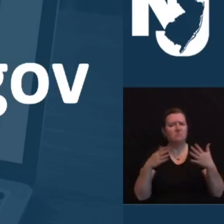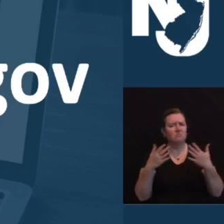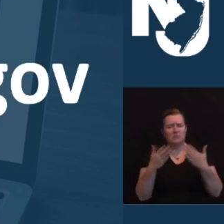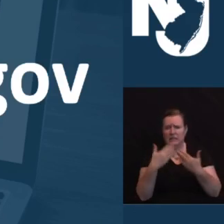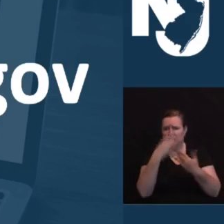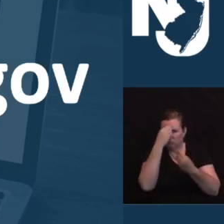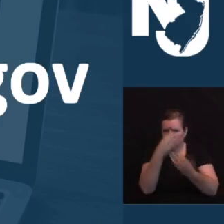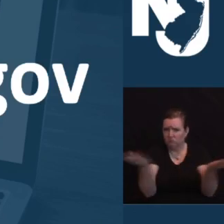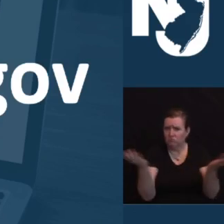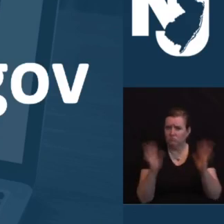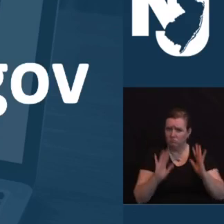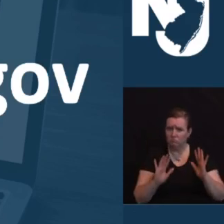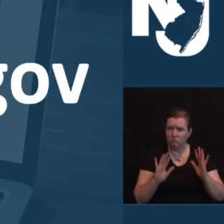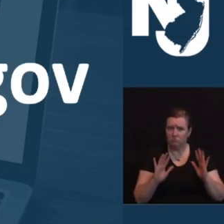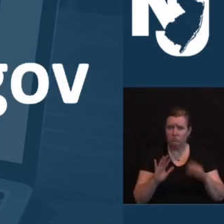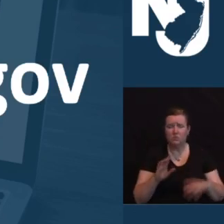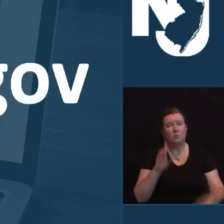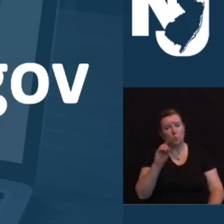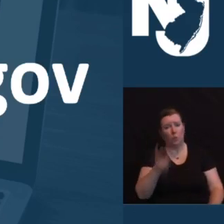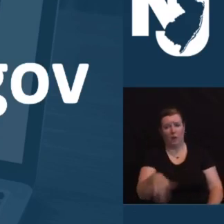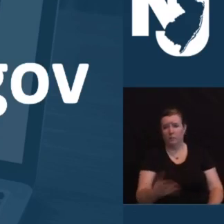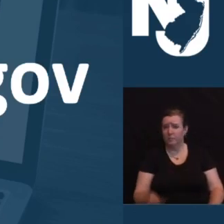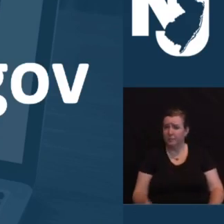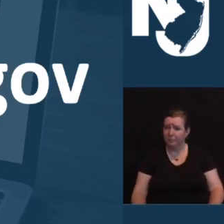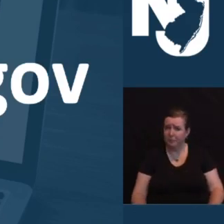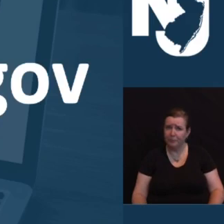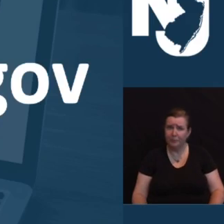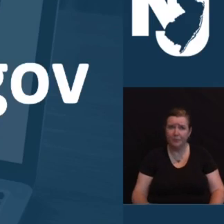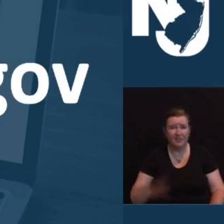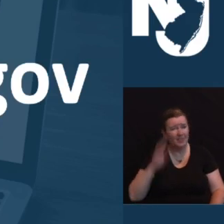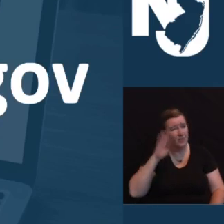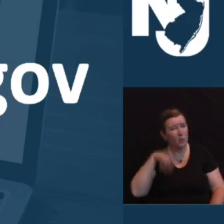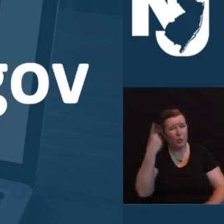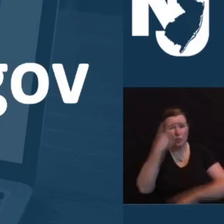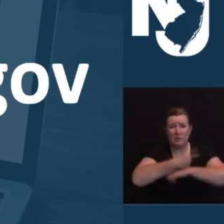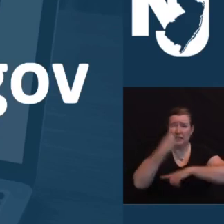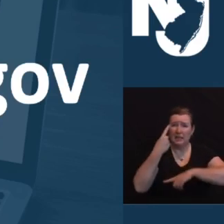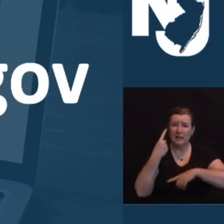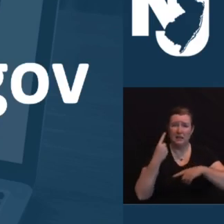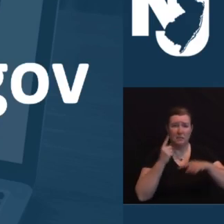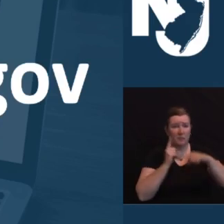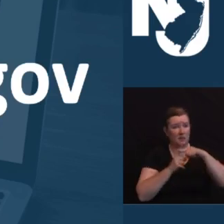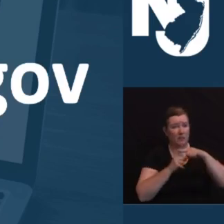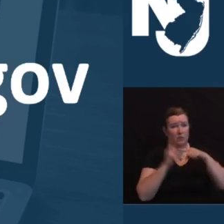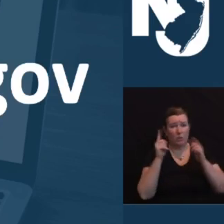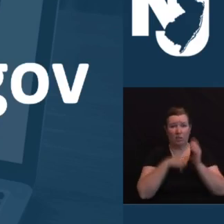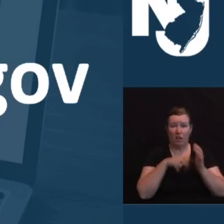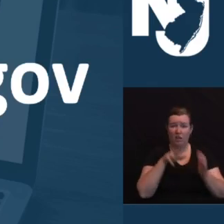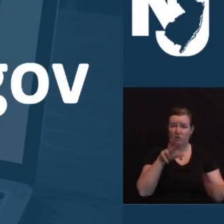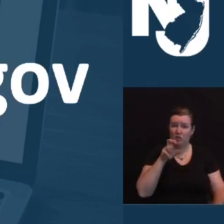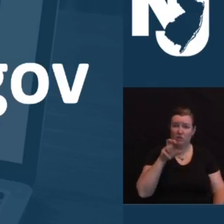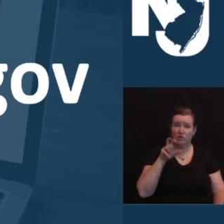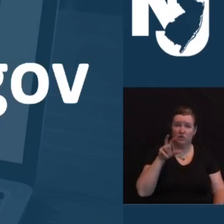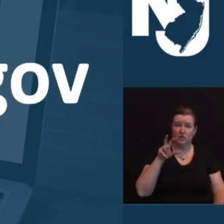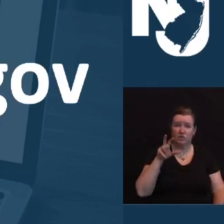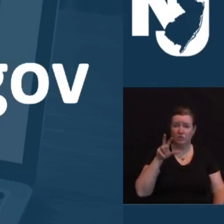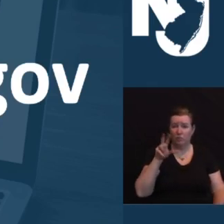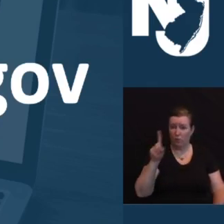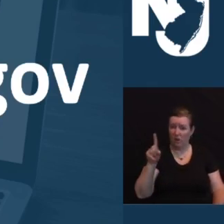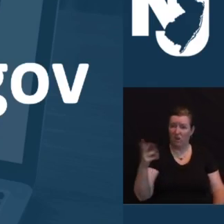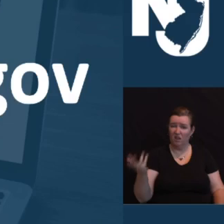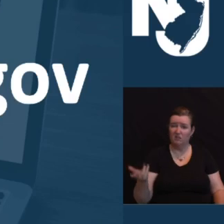that. When we get 1,301 cases in one day, we know we're still in the fight, folks. When we